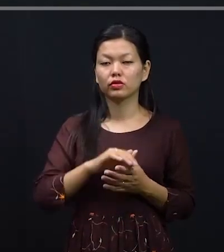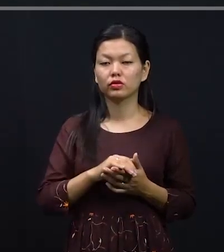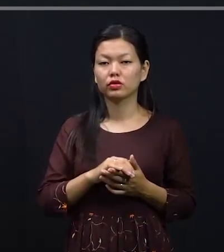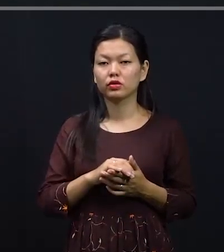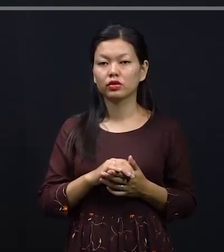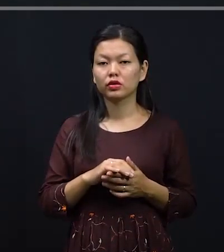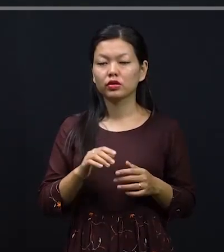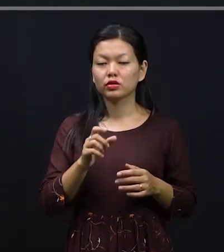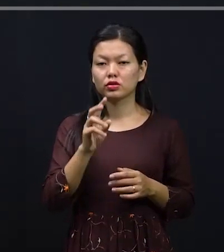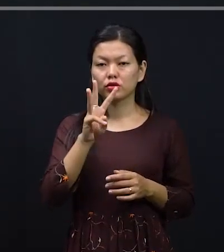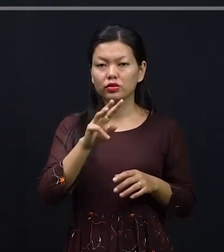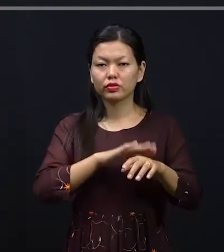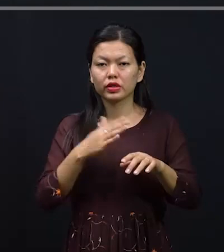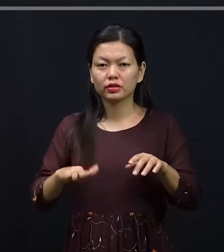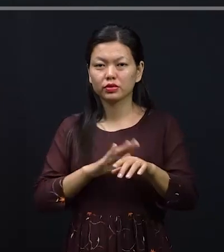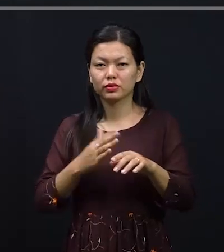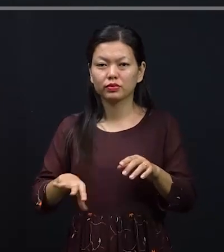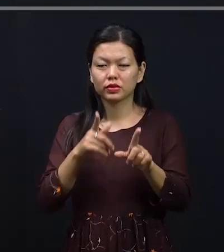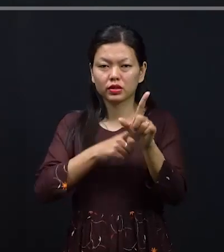1954 conducted by the three experiments, and from